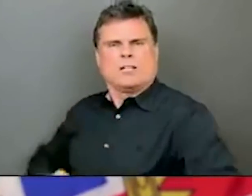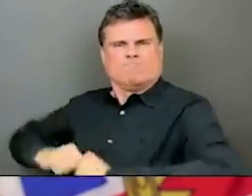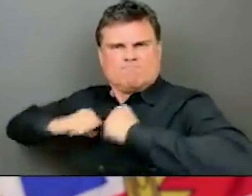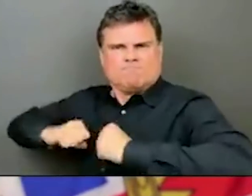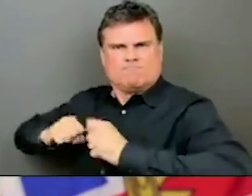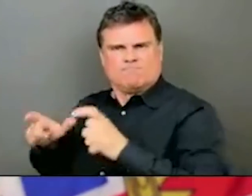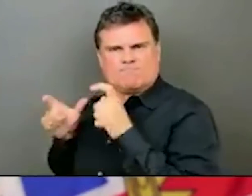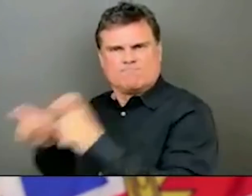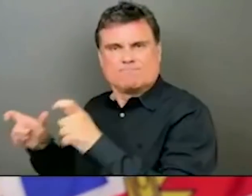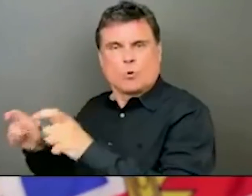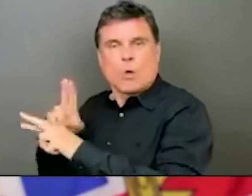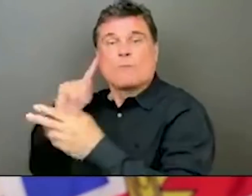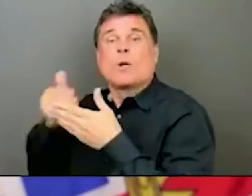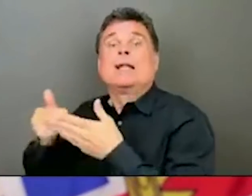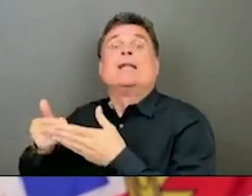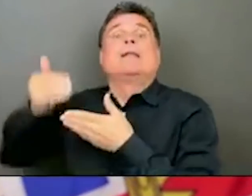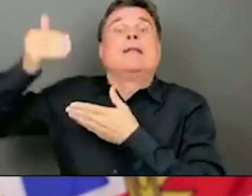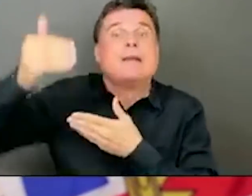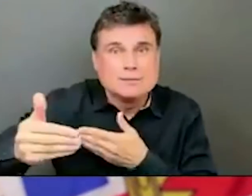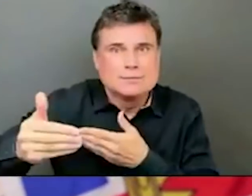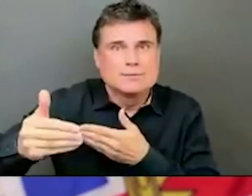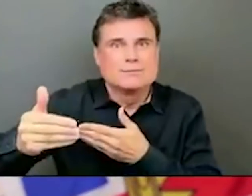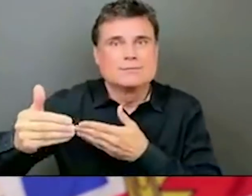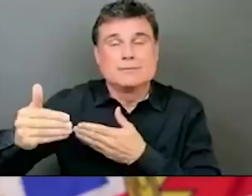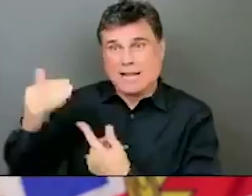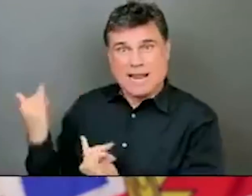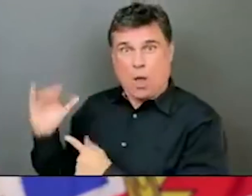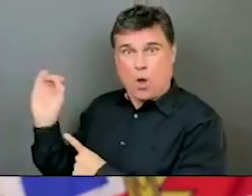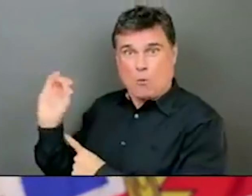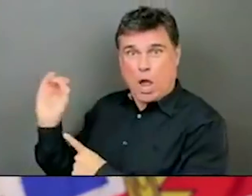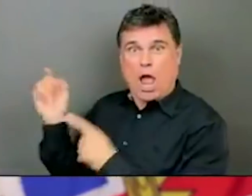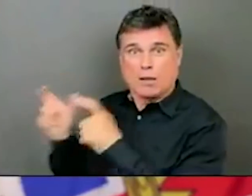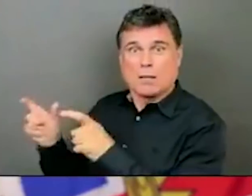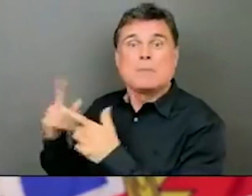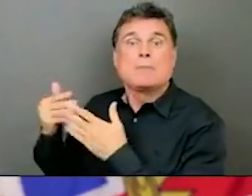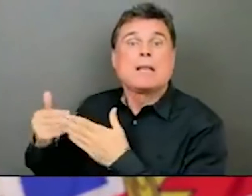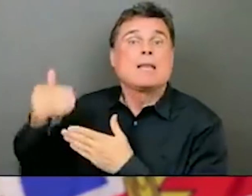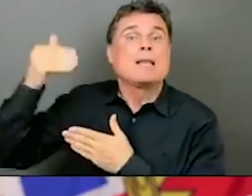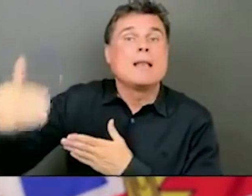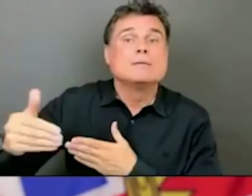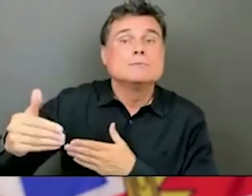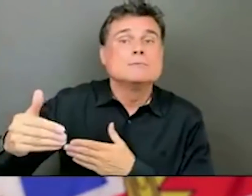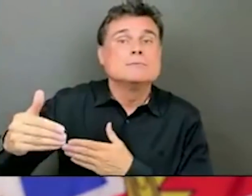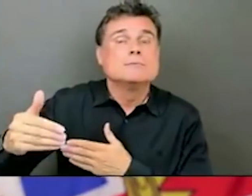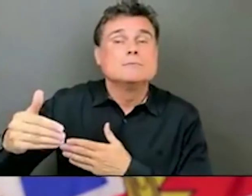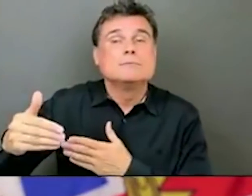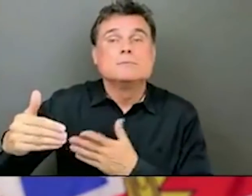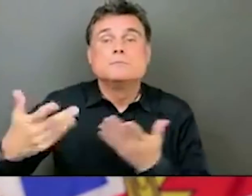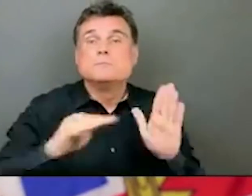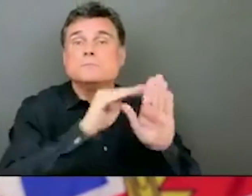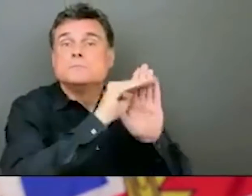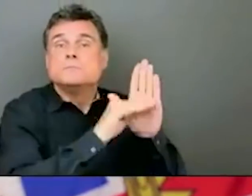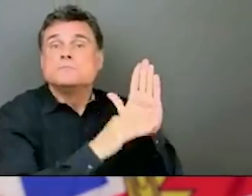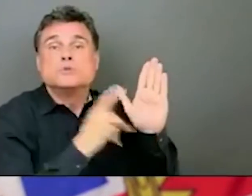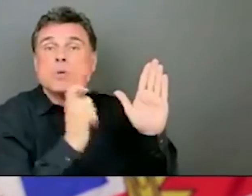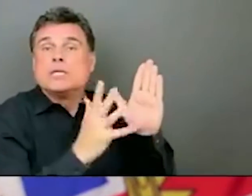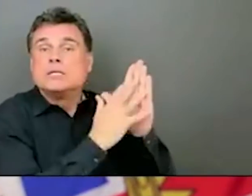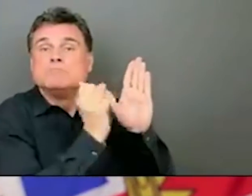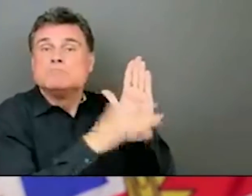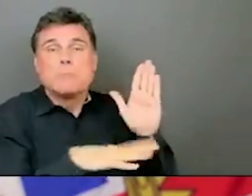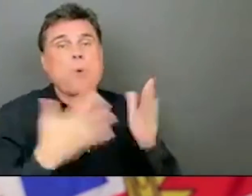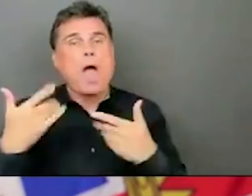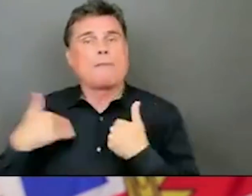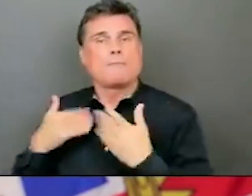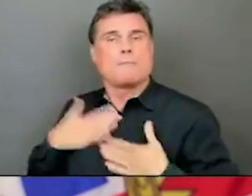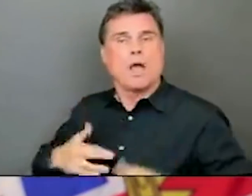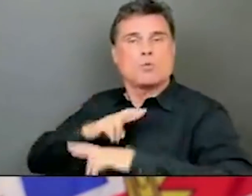going to help us with whatever comes next, so we don't have to have some of the measures in place again that we've had to see in